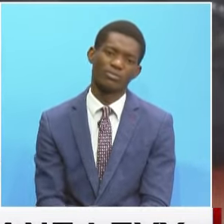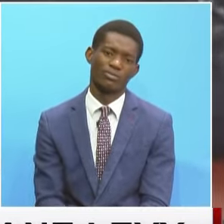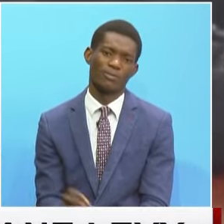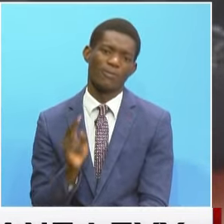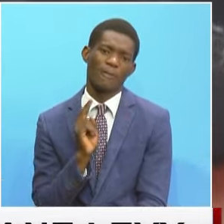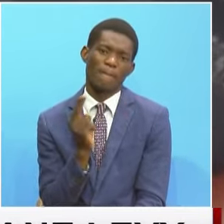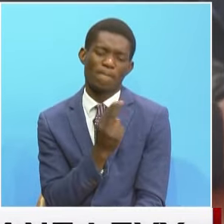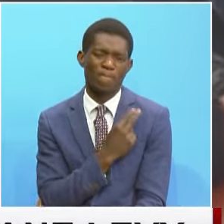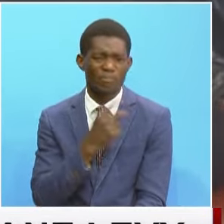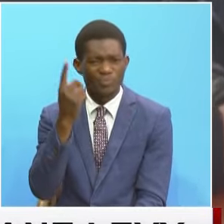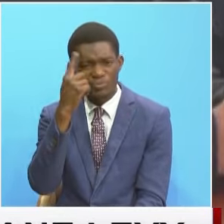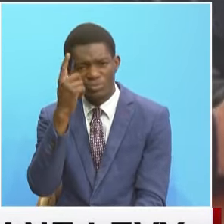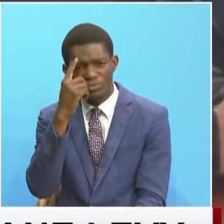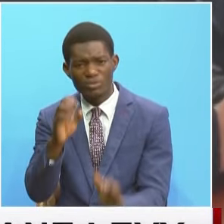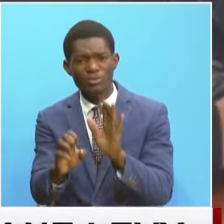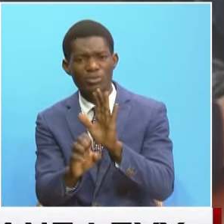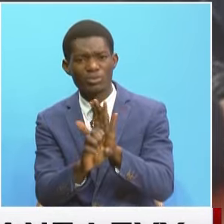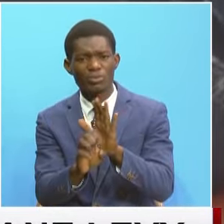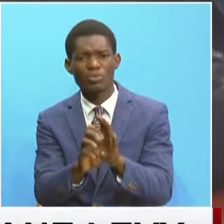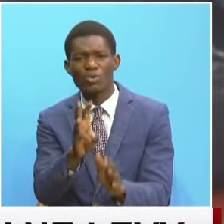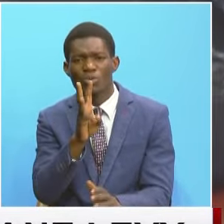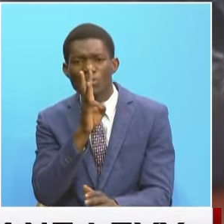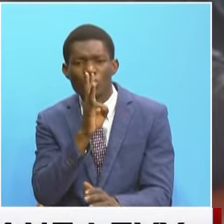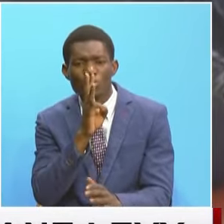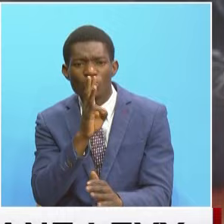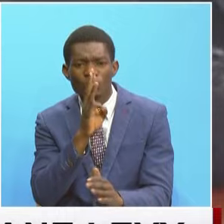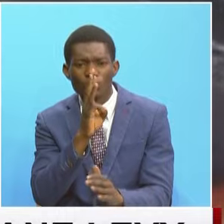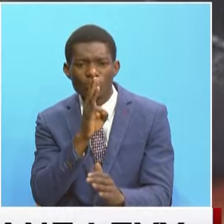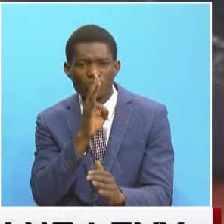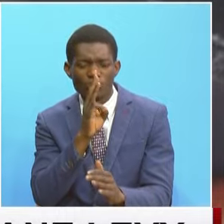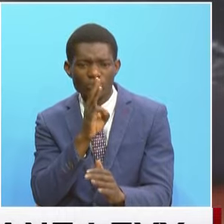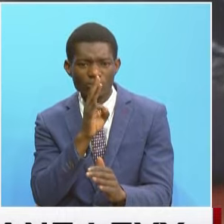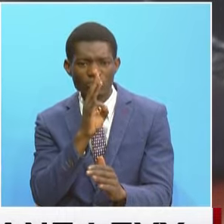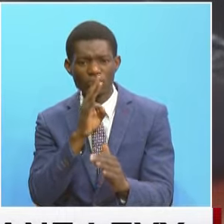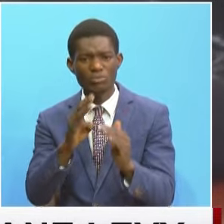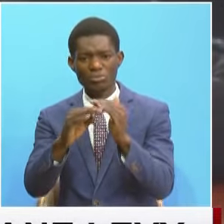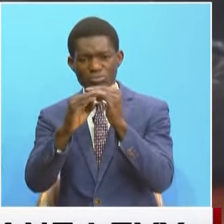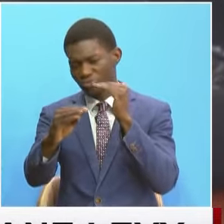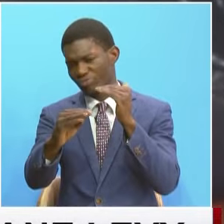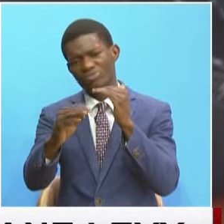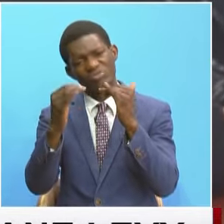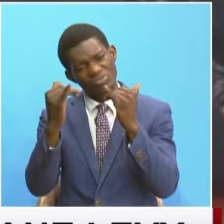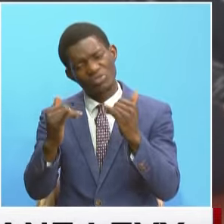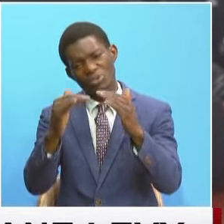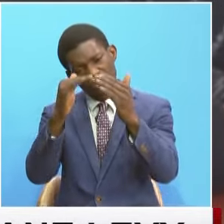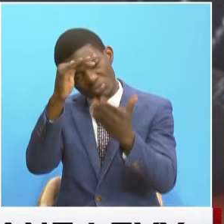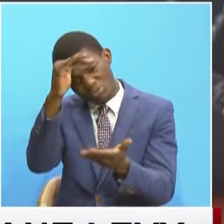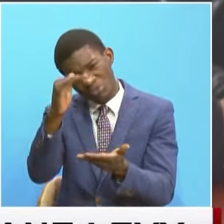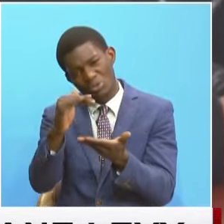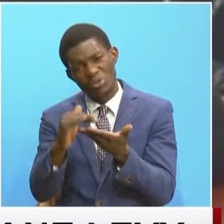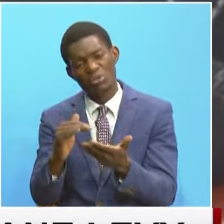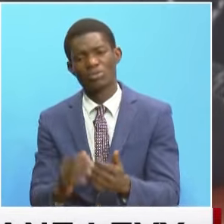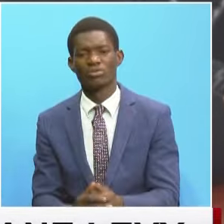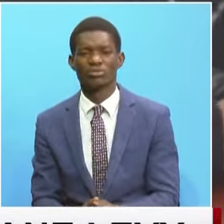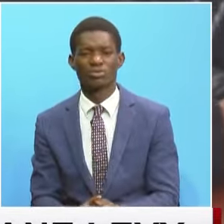discussing about the water levels in Kafue River are the worst that they've ever been before. Let's not kid ourselves. This cane